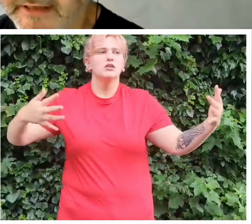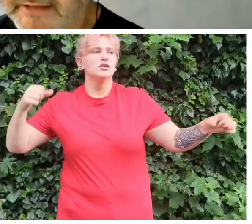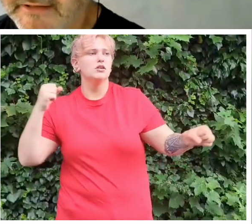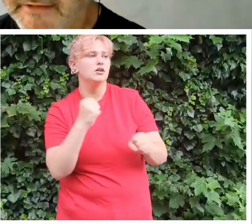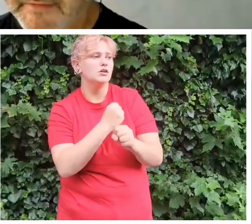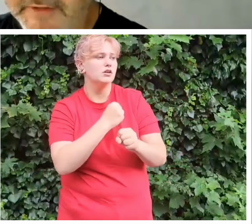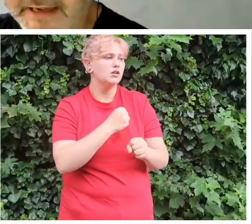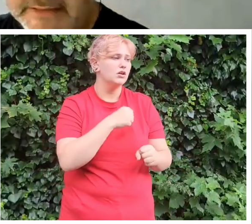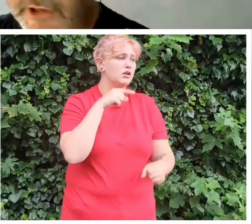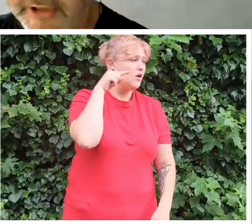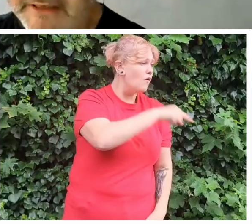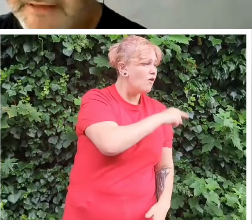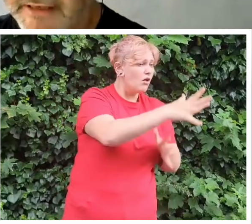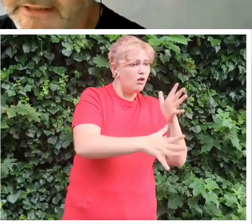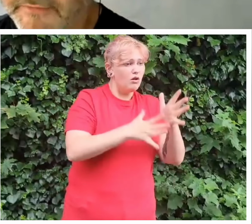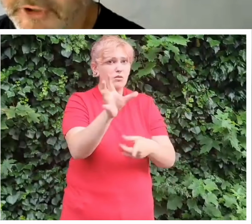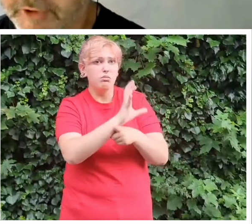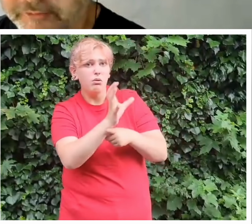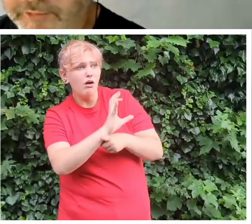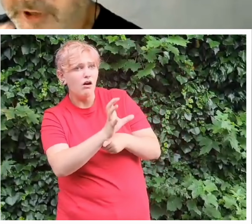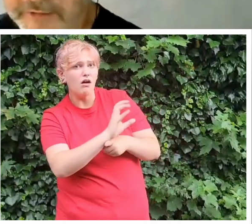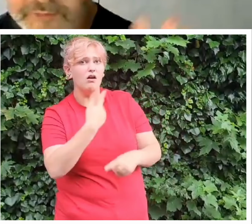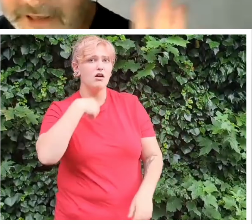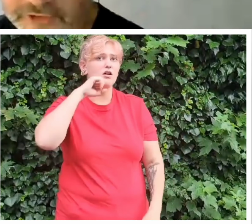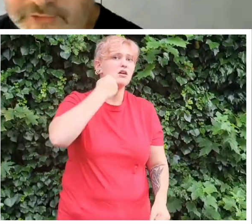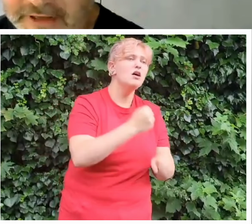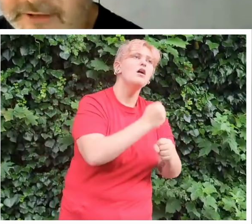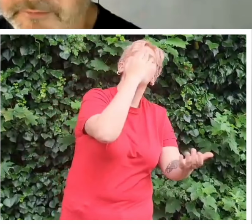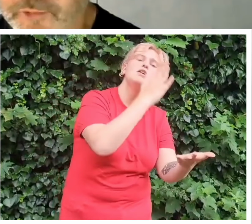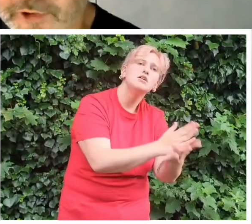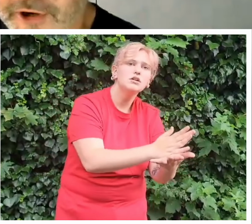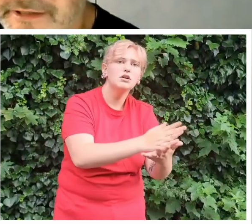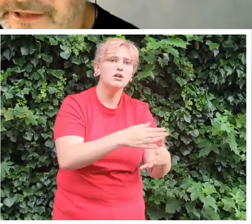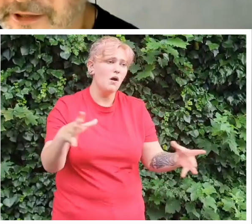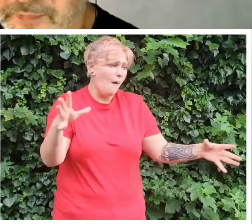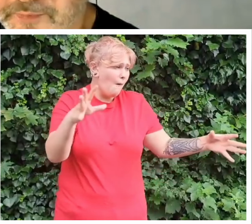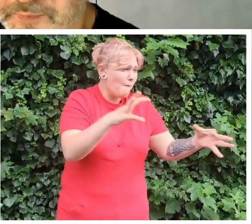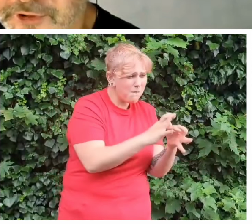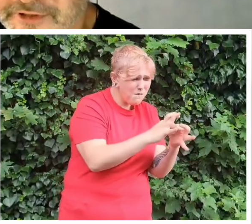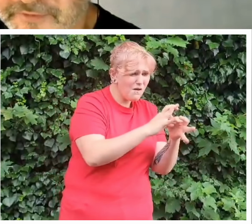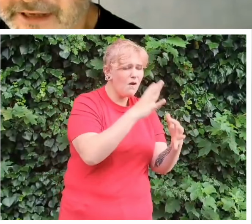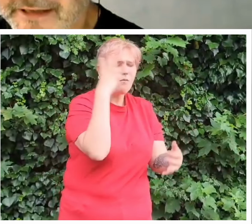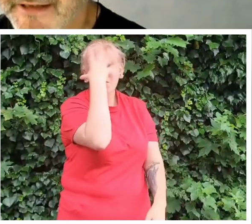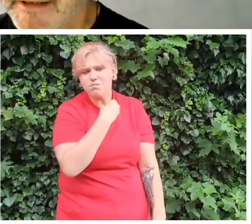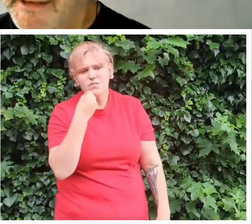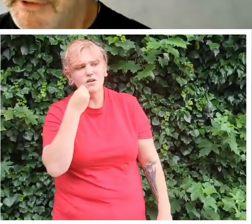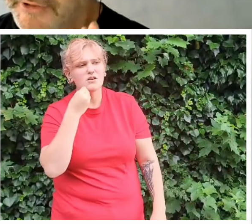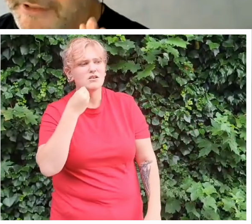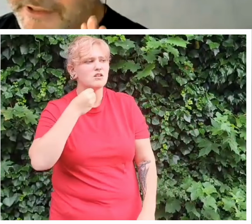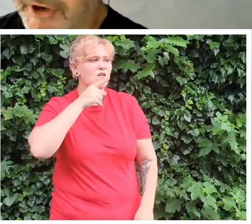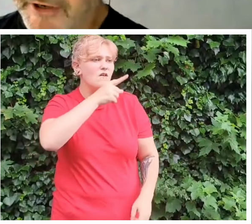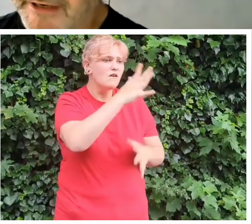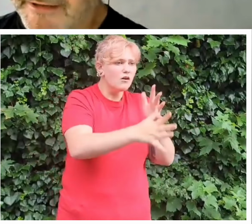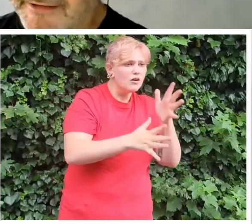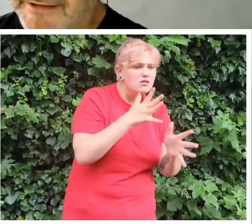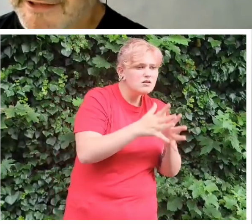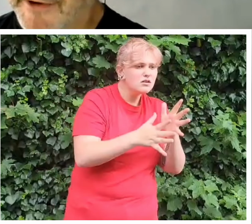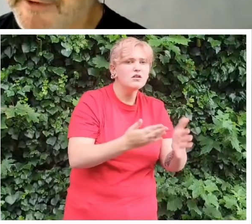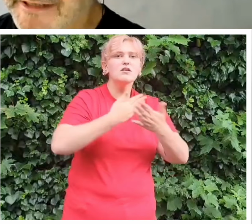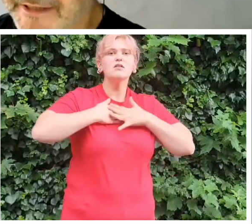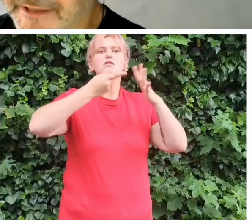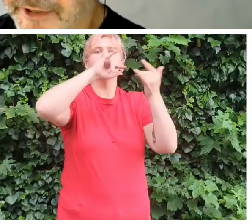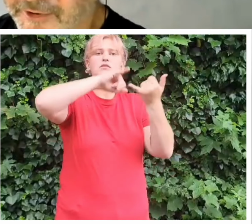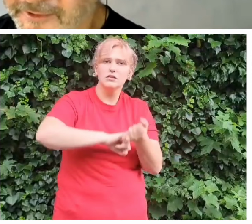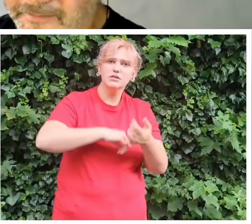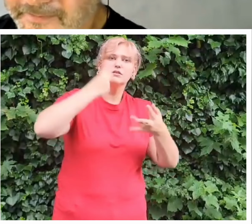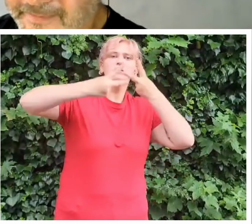be there signing the interview. I will make sure that all lines up beautifully. You're going to sign Love